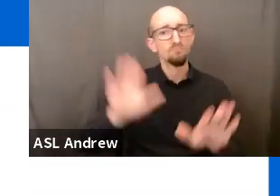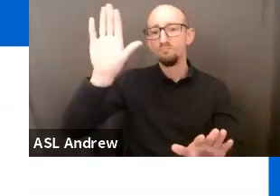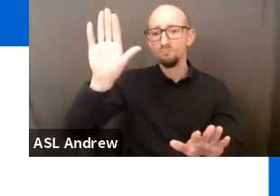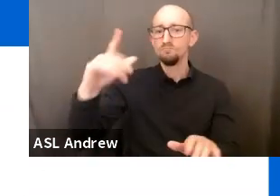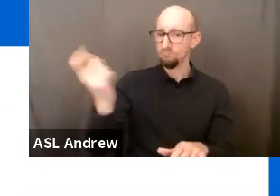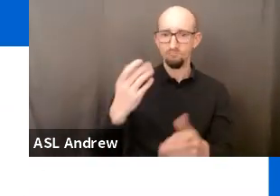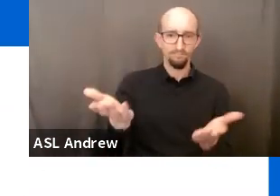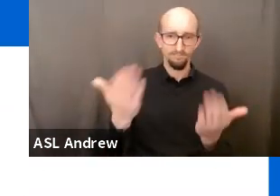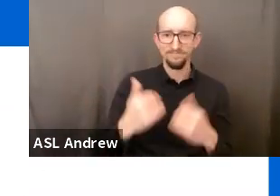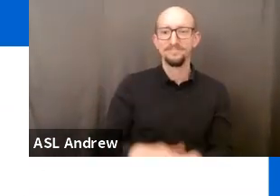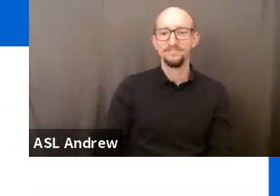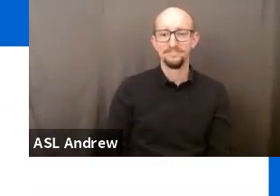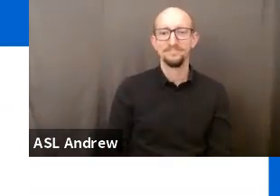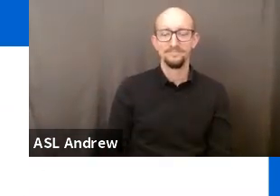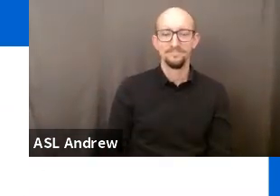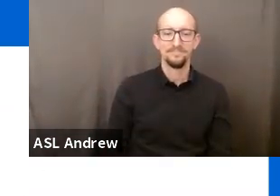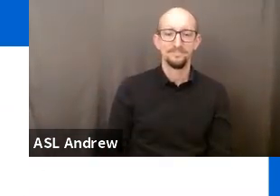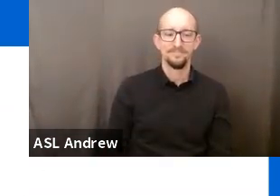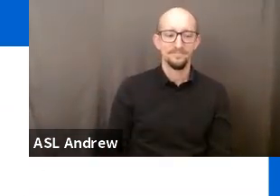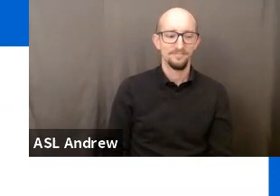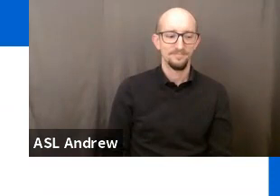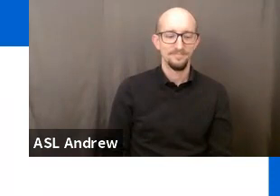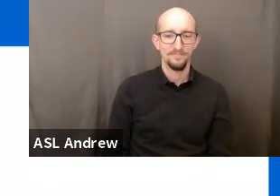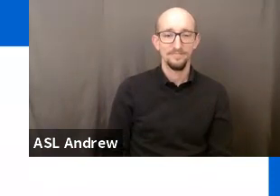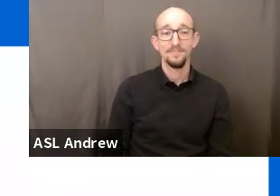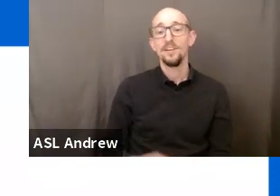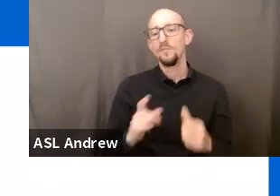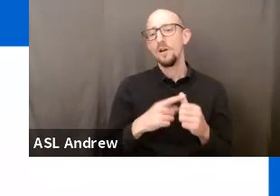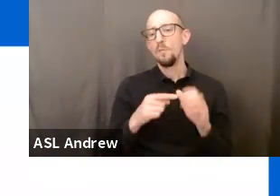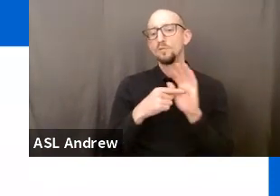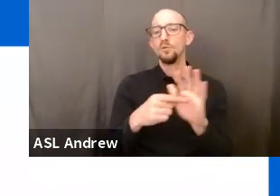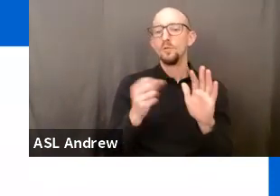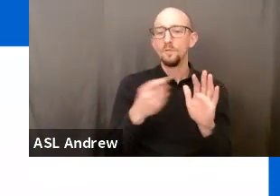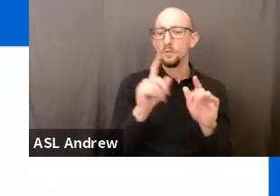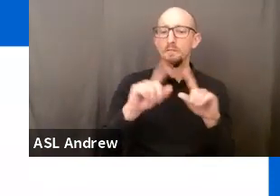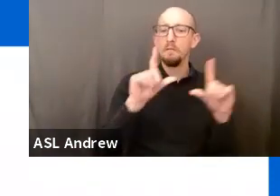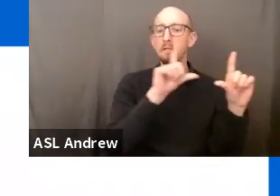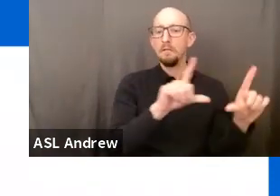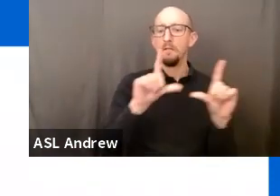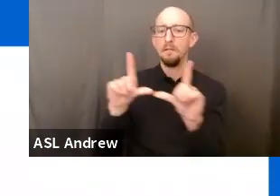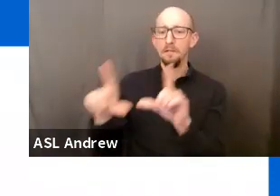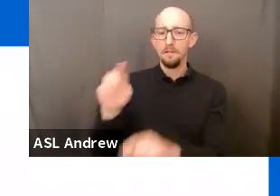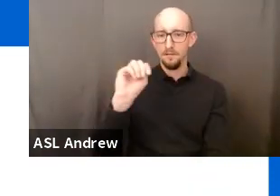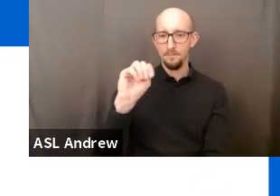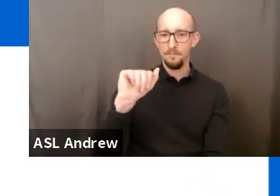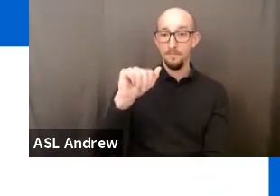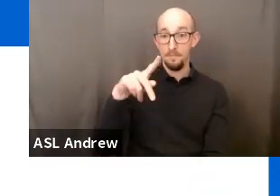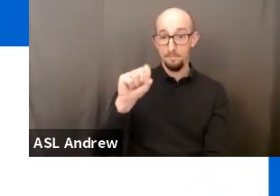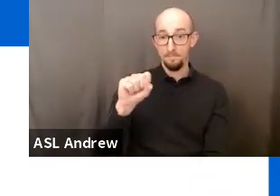I'm going to start with a few screenshots of maps. So on the